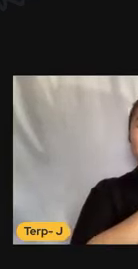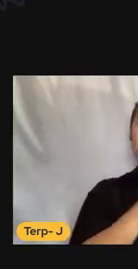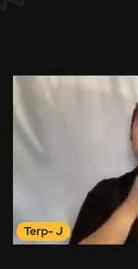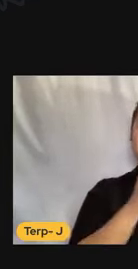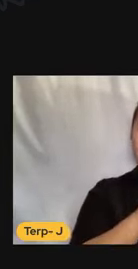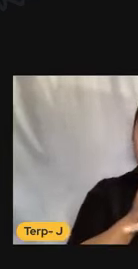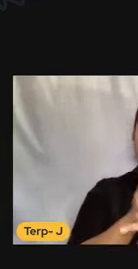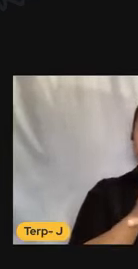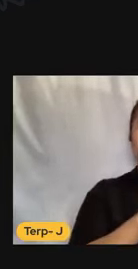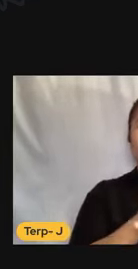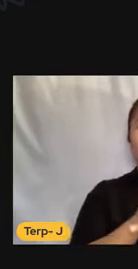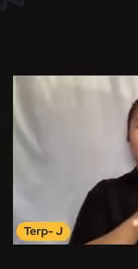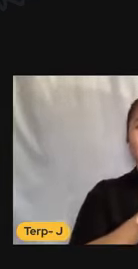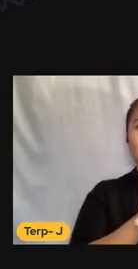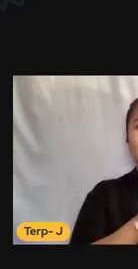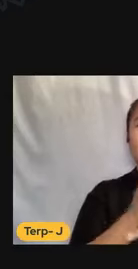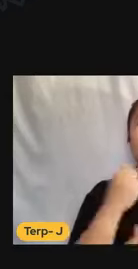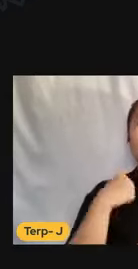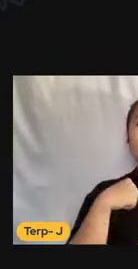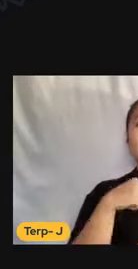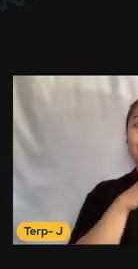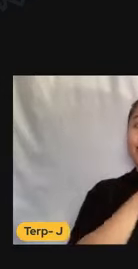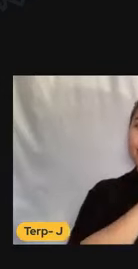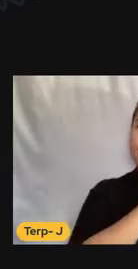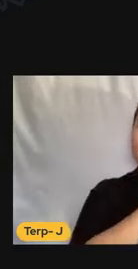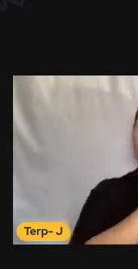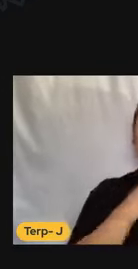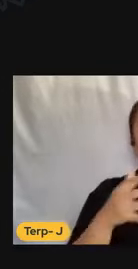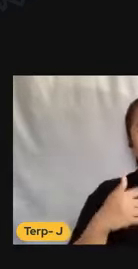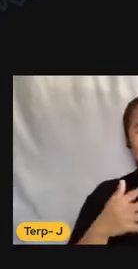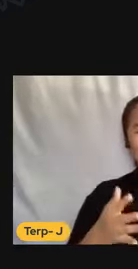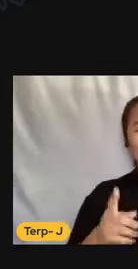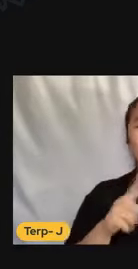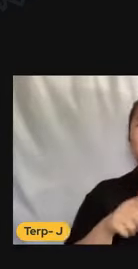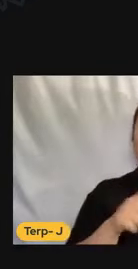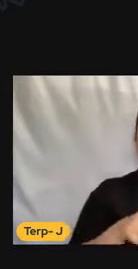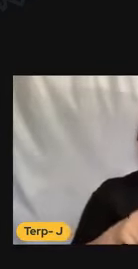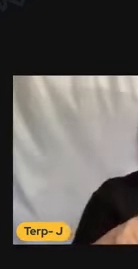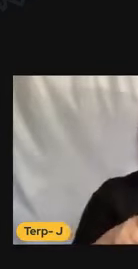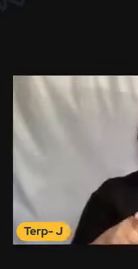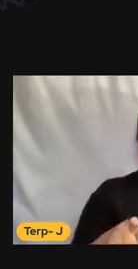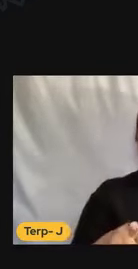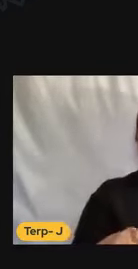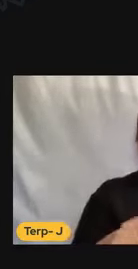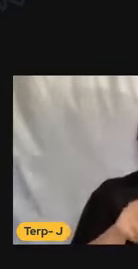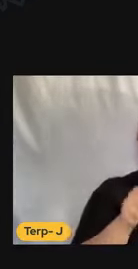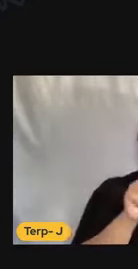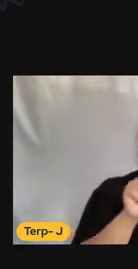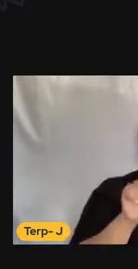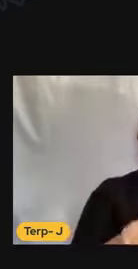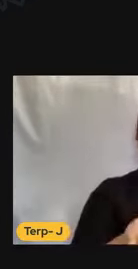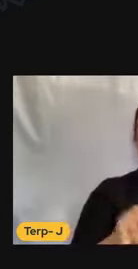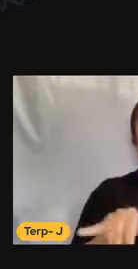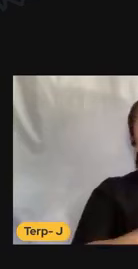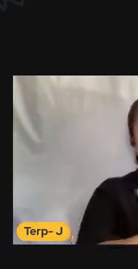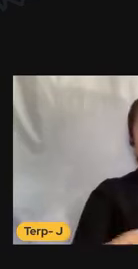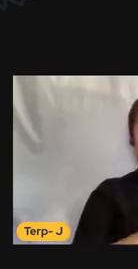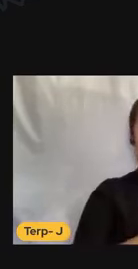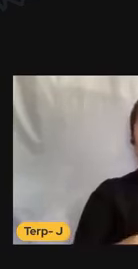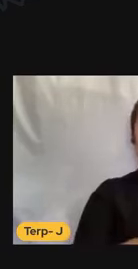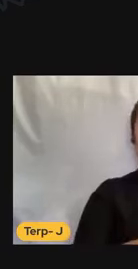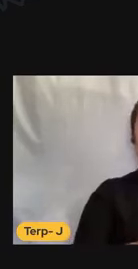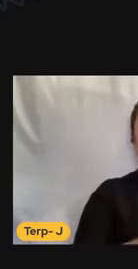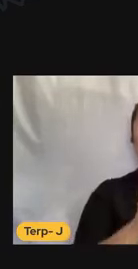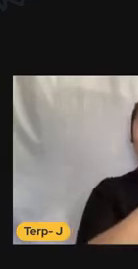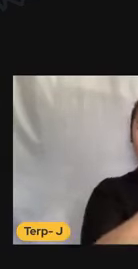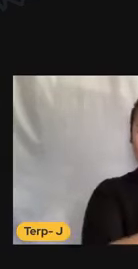that even if we're different, we are alike. Okay, I hung on to that word in our opening